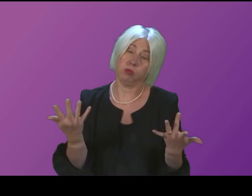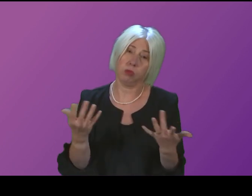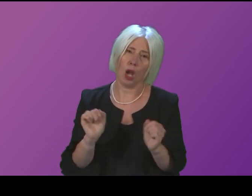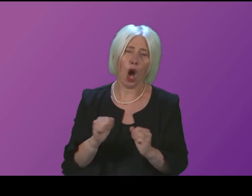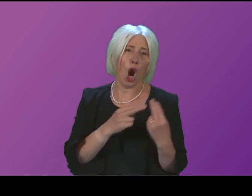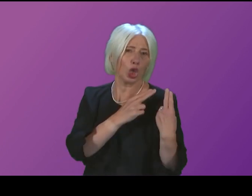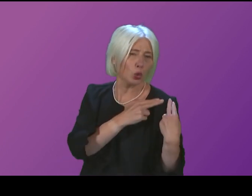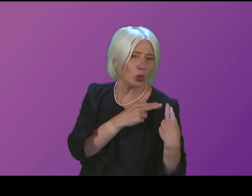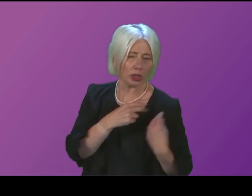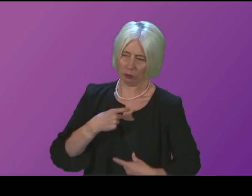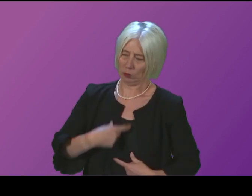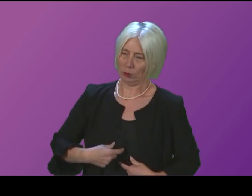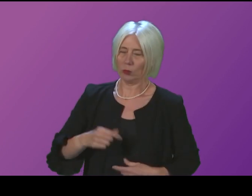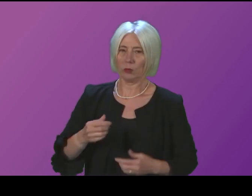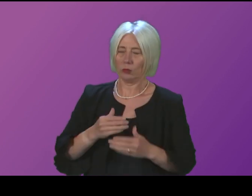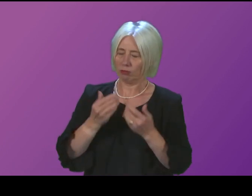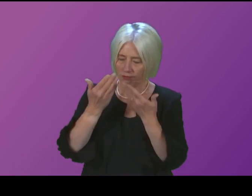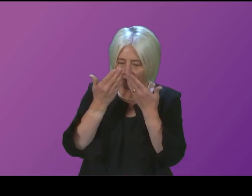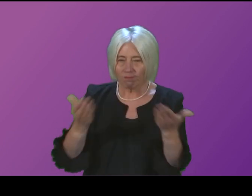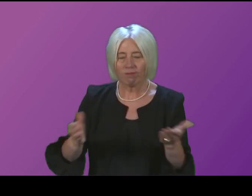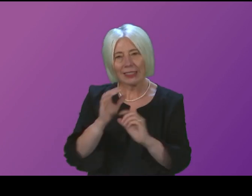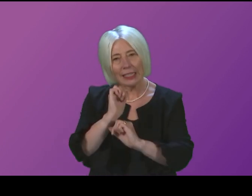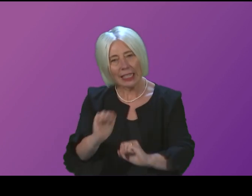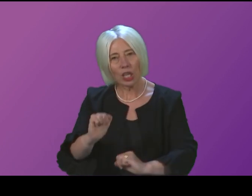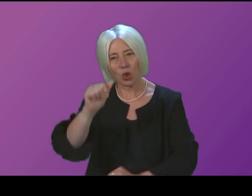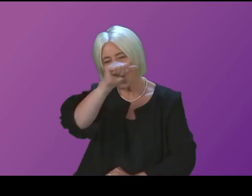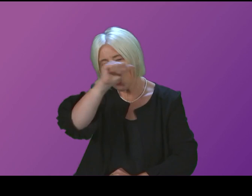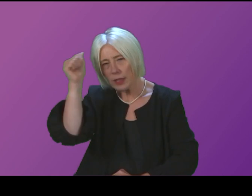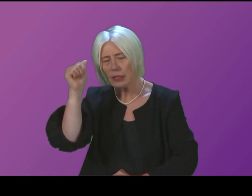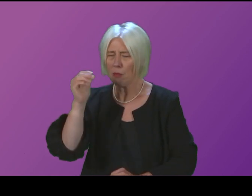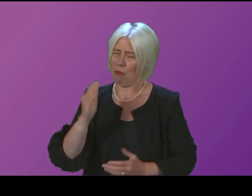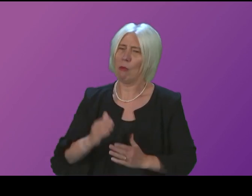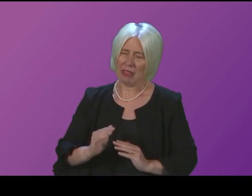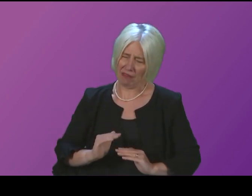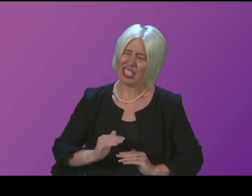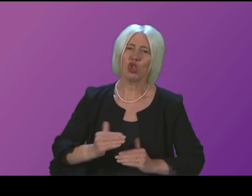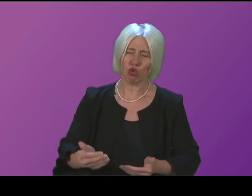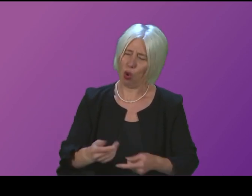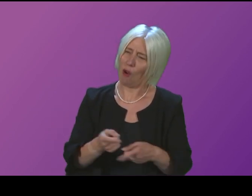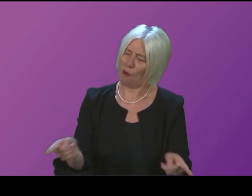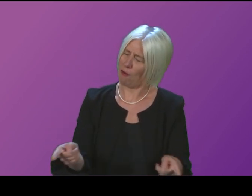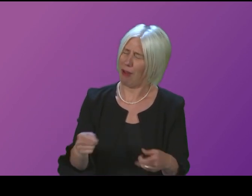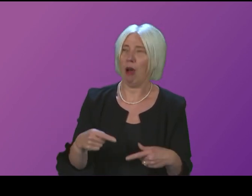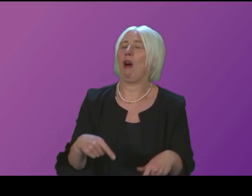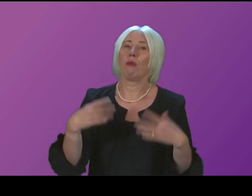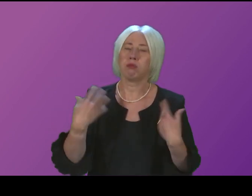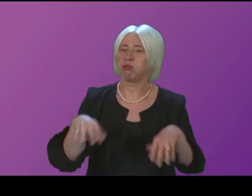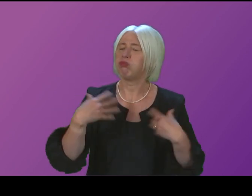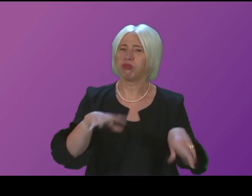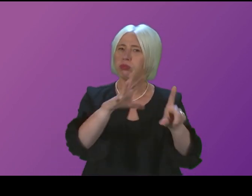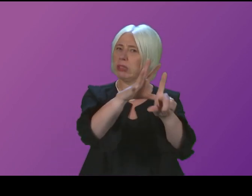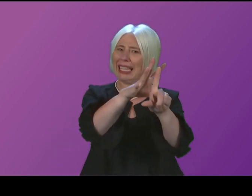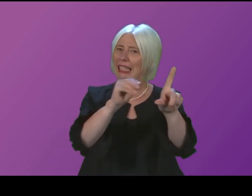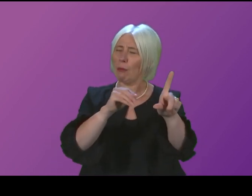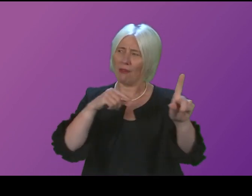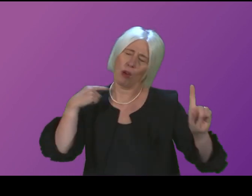with dedication, wisdom, and a profound sense of service. She set an exceptional example to all